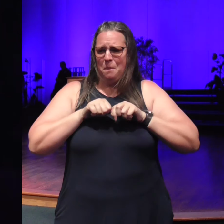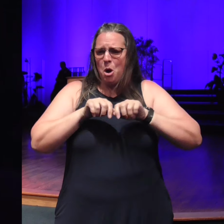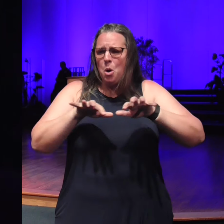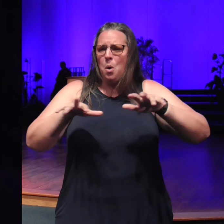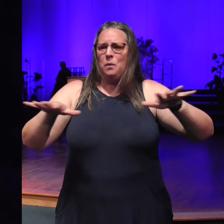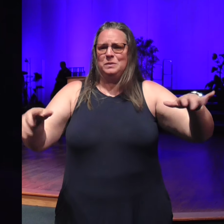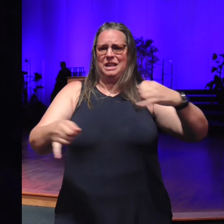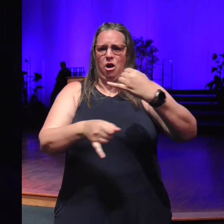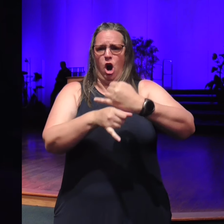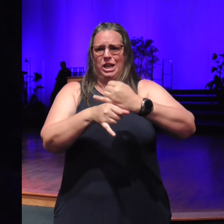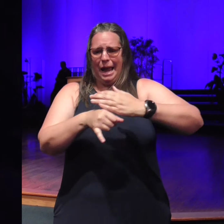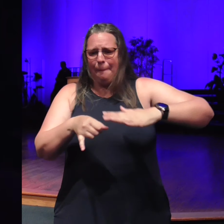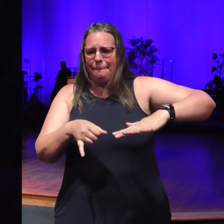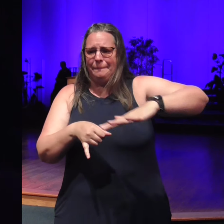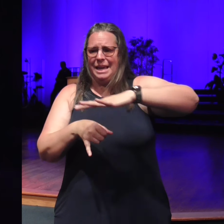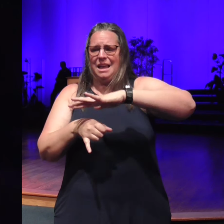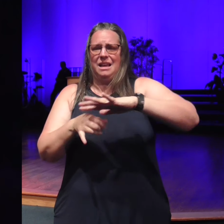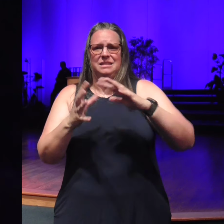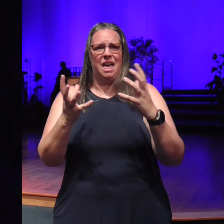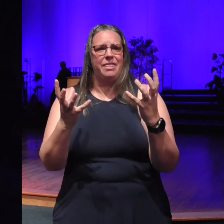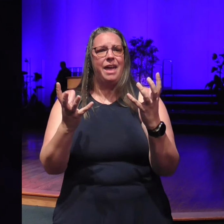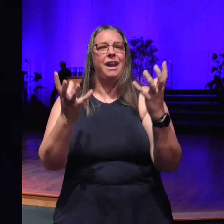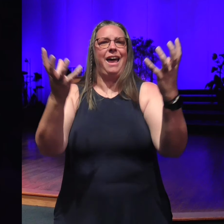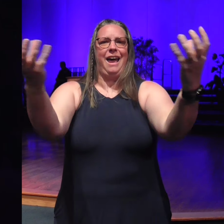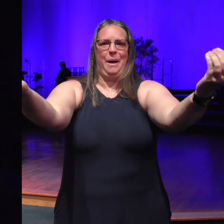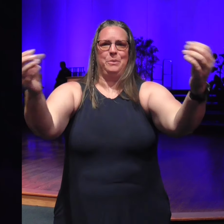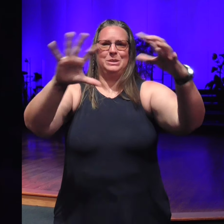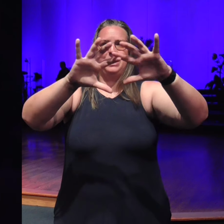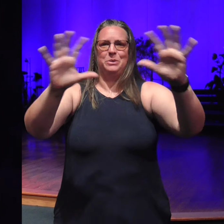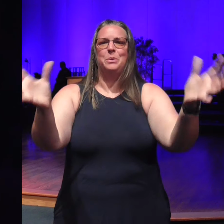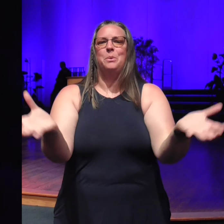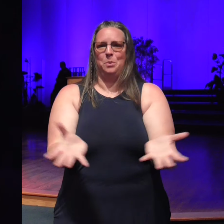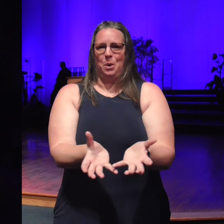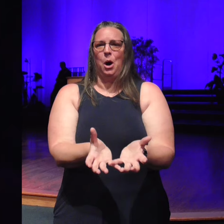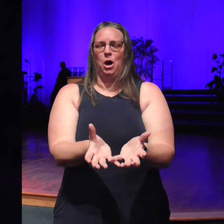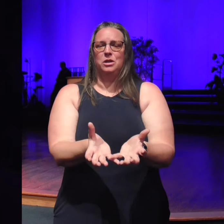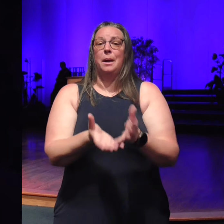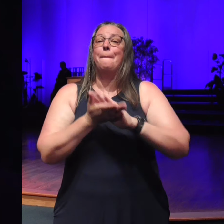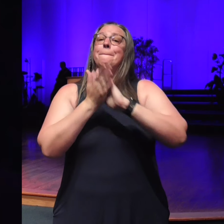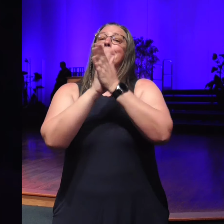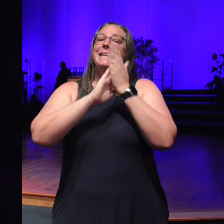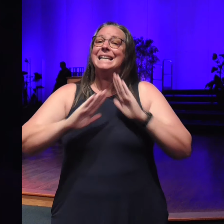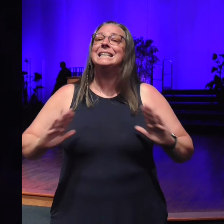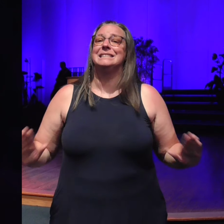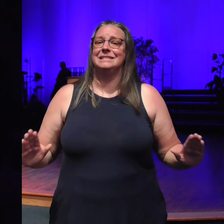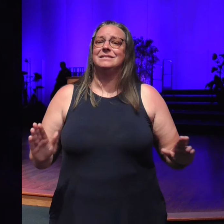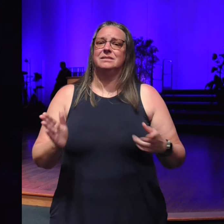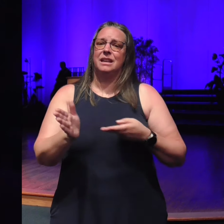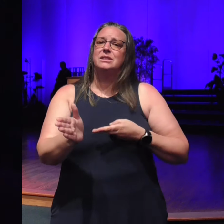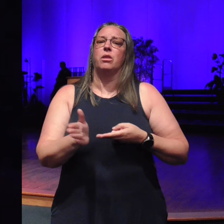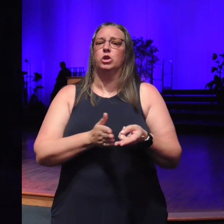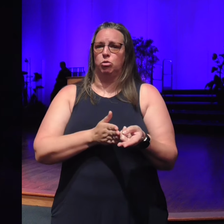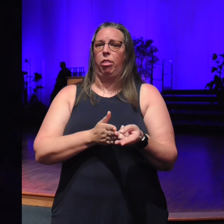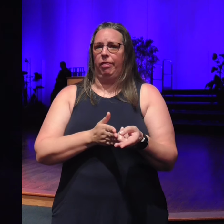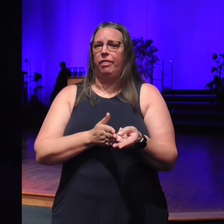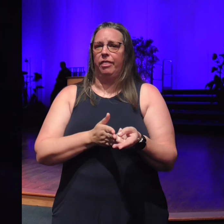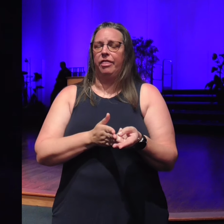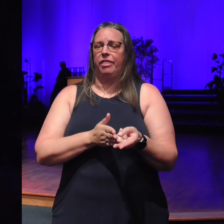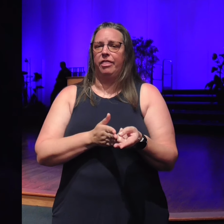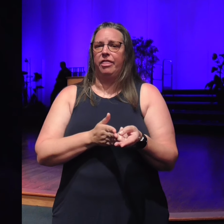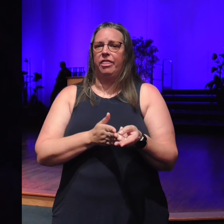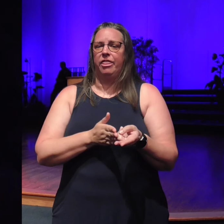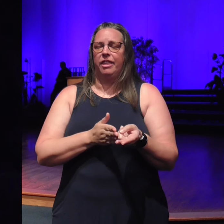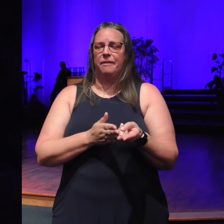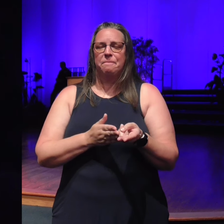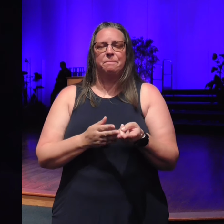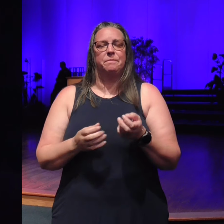and moves out into the greater world. For peace is the truth of all being.